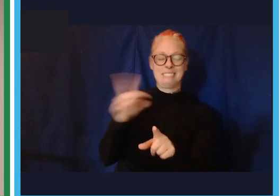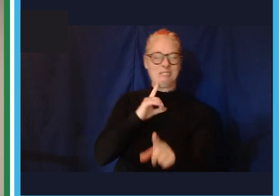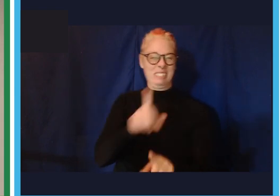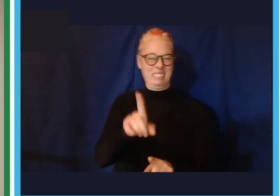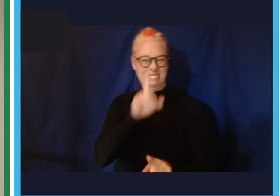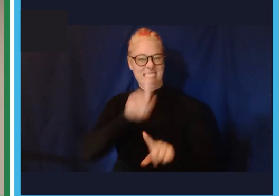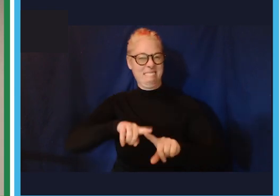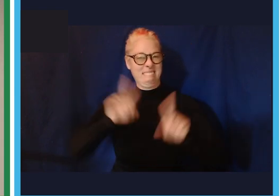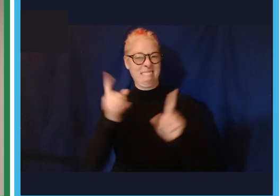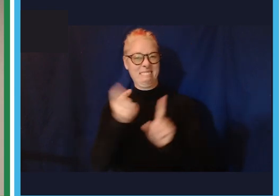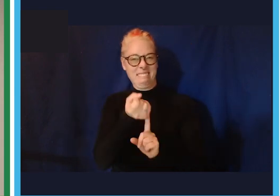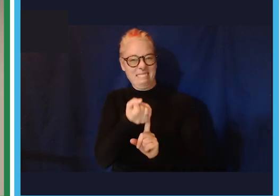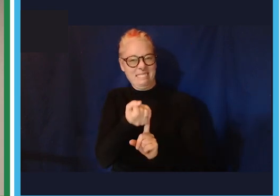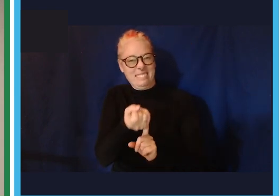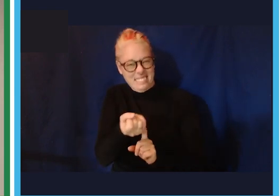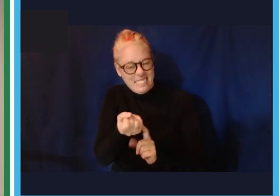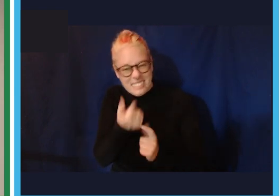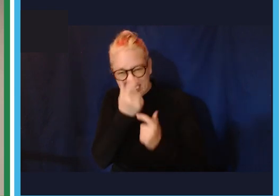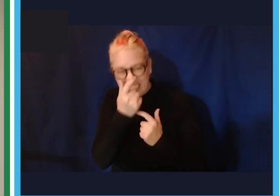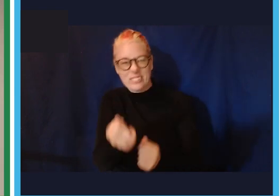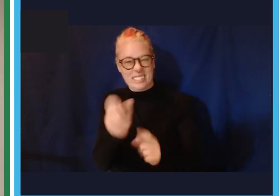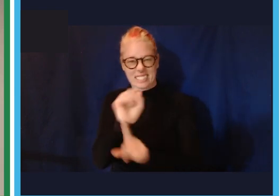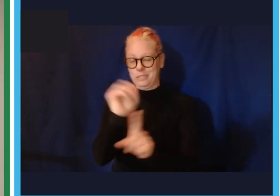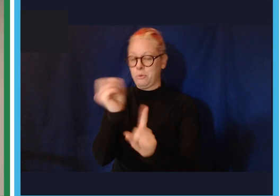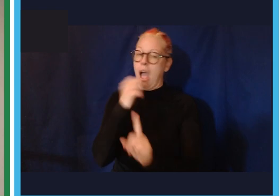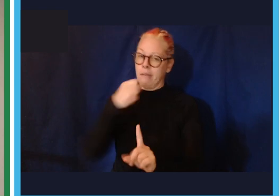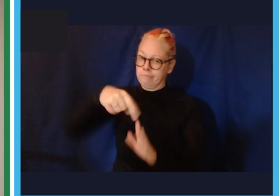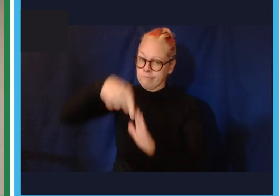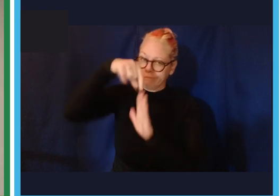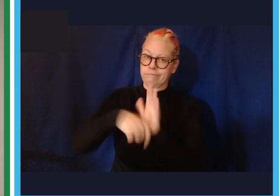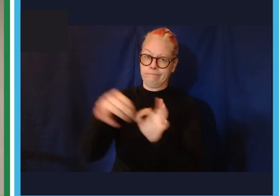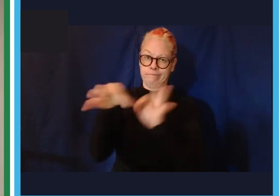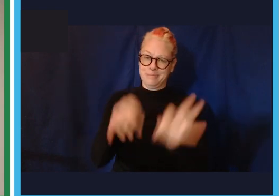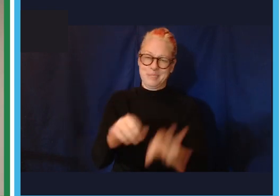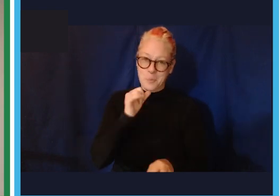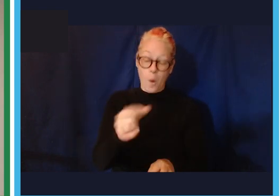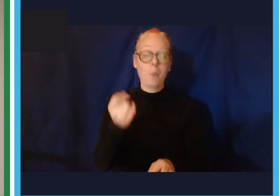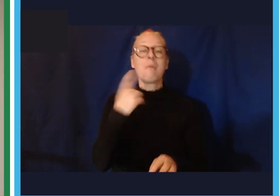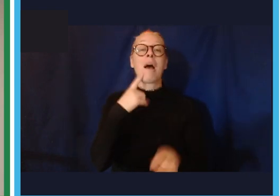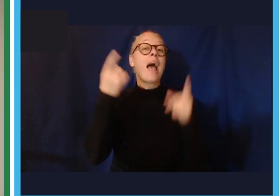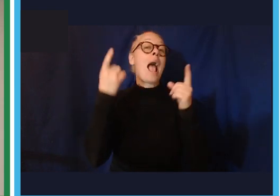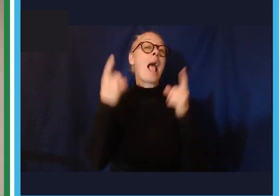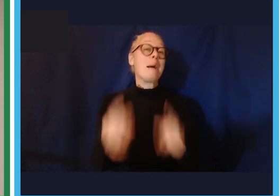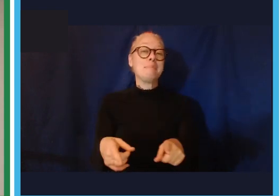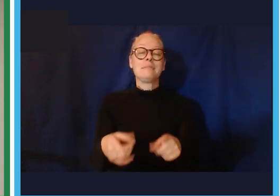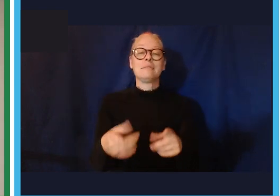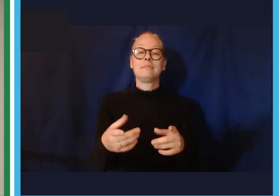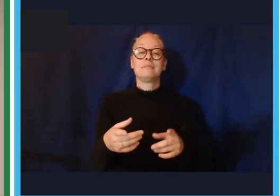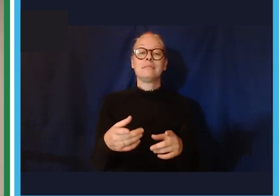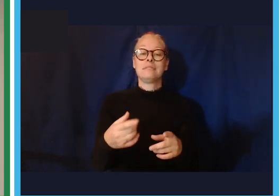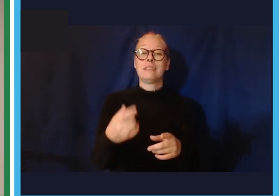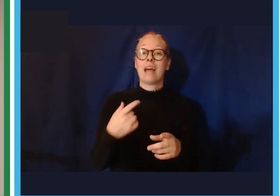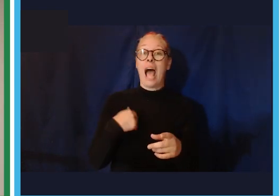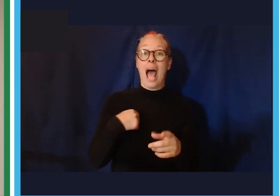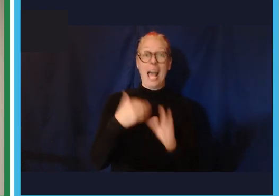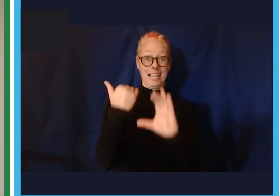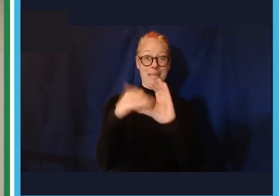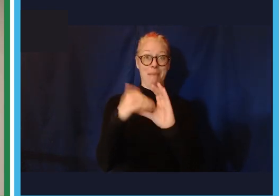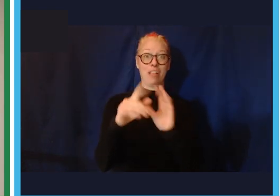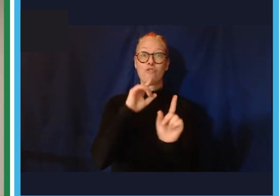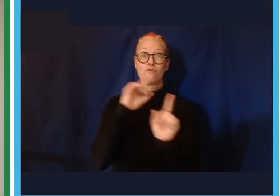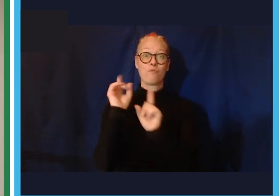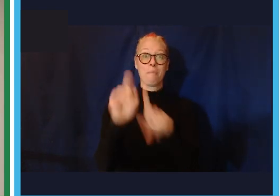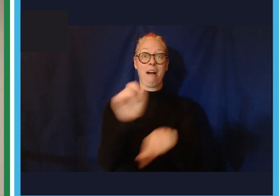cross paths with Kulbinder under an extremely odd and interesting set of circumstances that I won't really go into, but